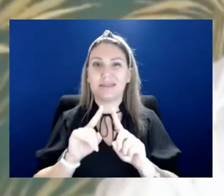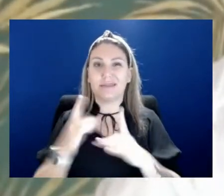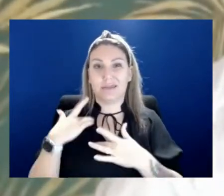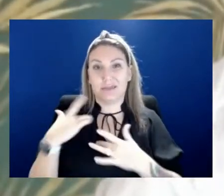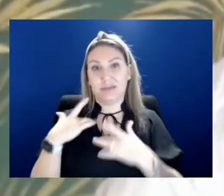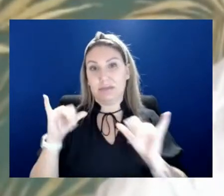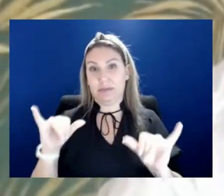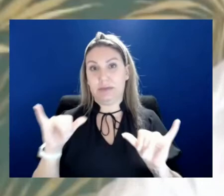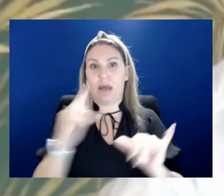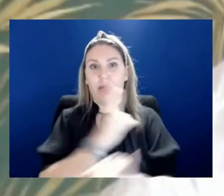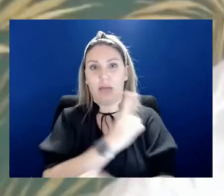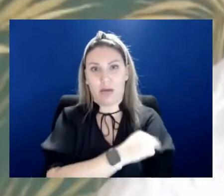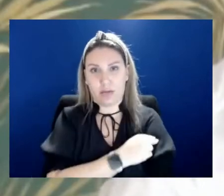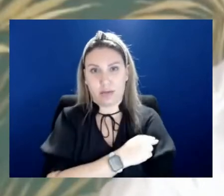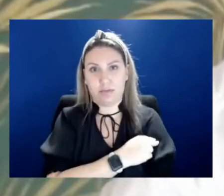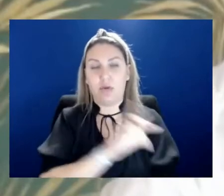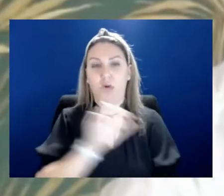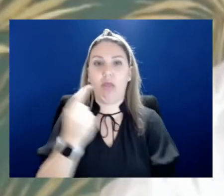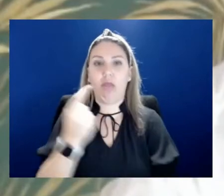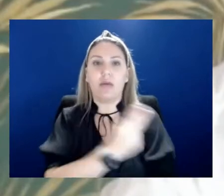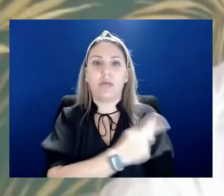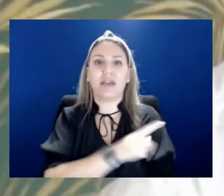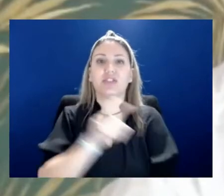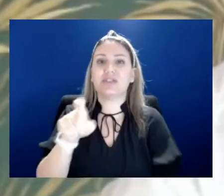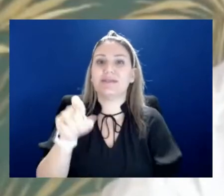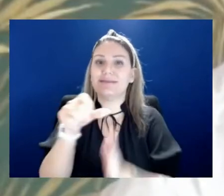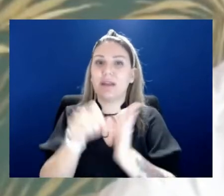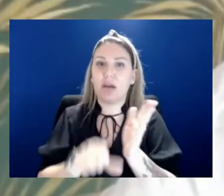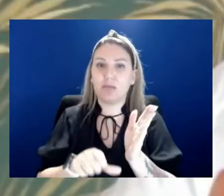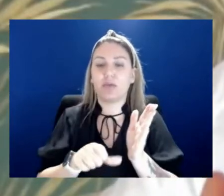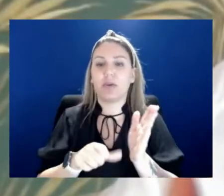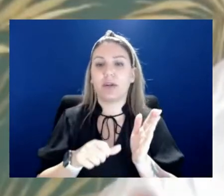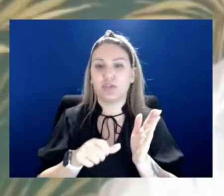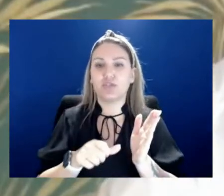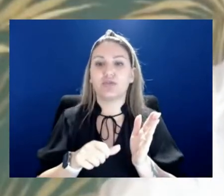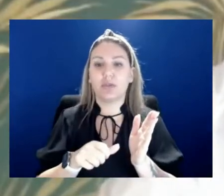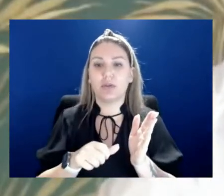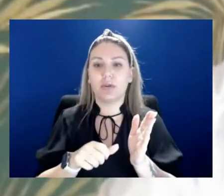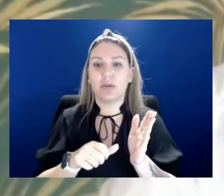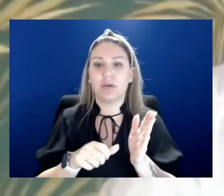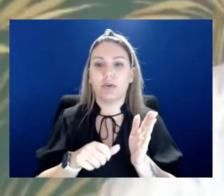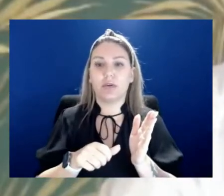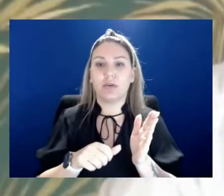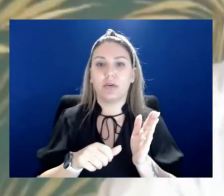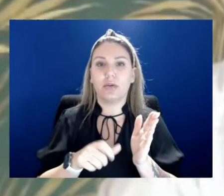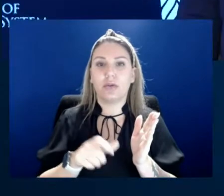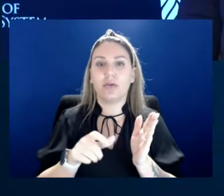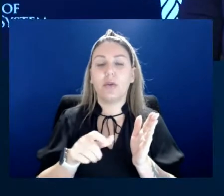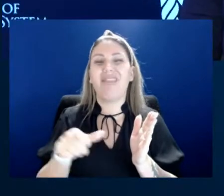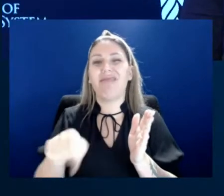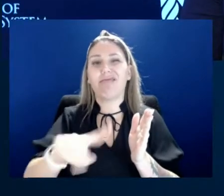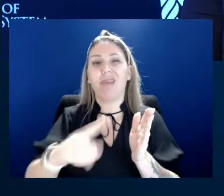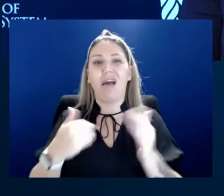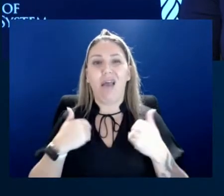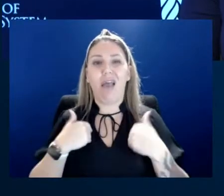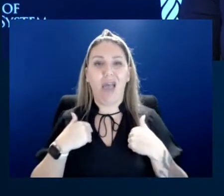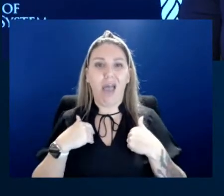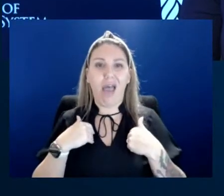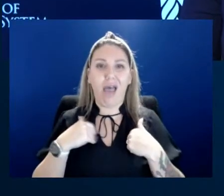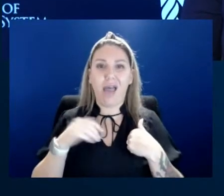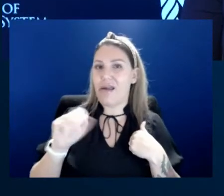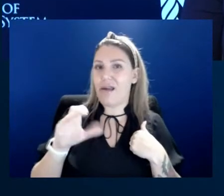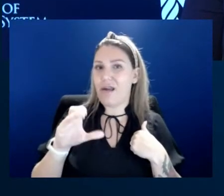only patients who need operation or they got the very acute situation. All right, very good. Speaking